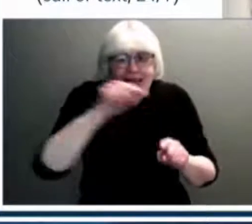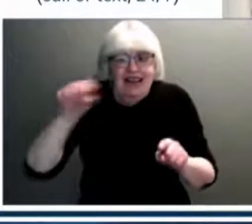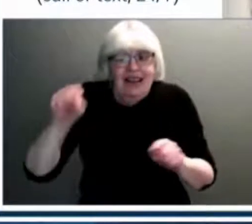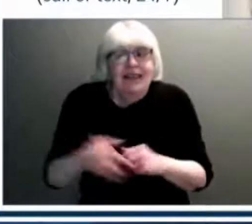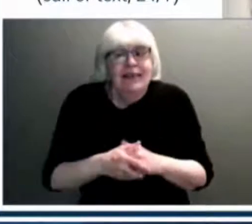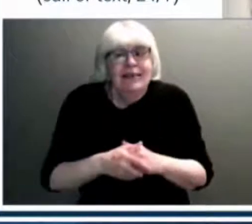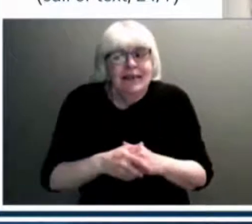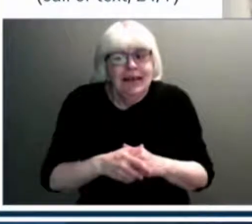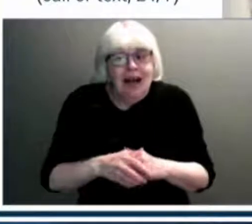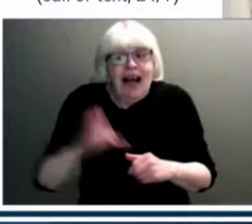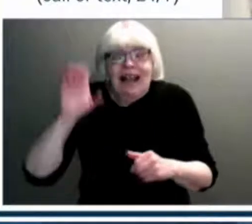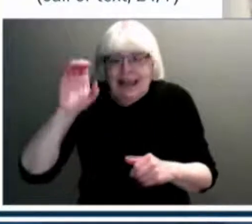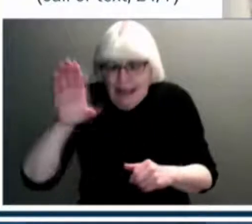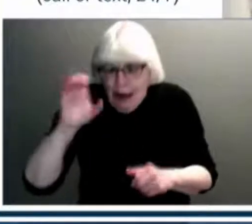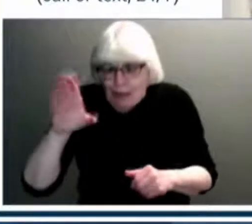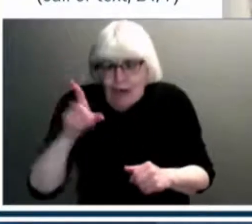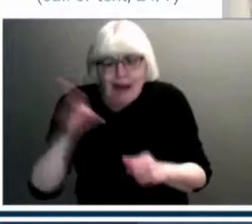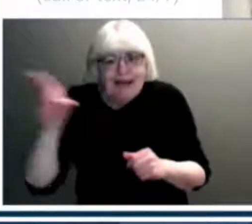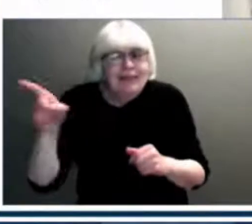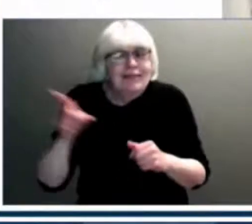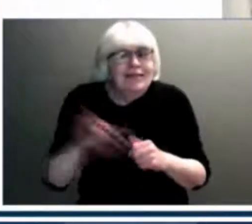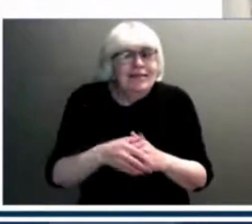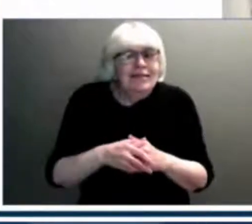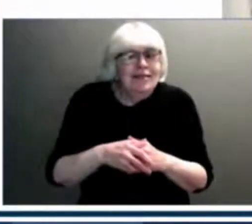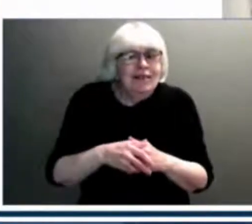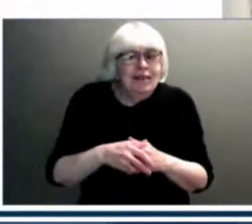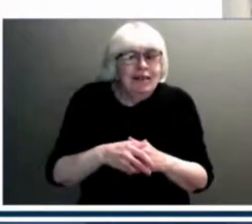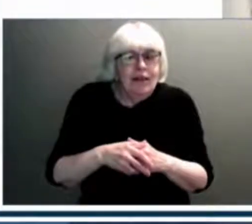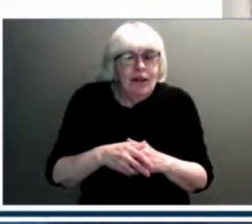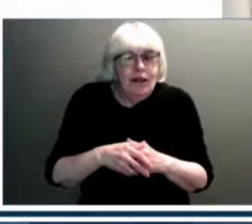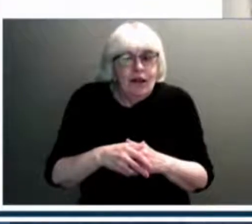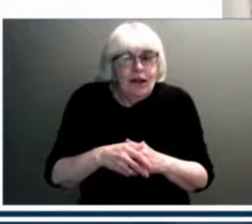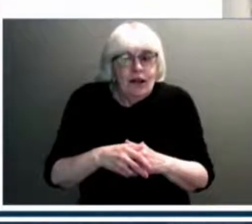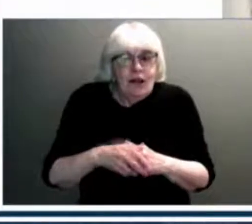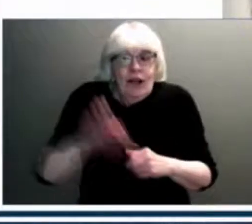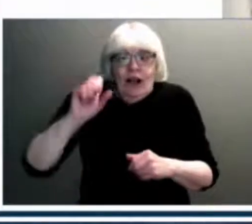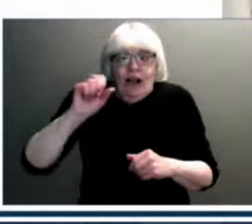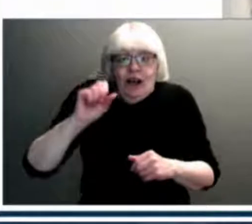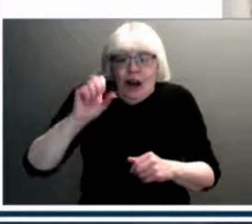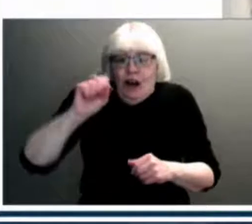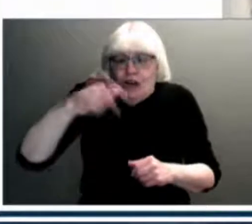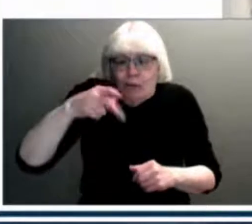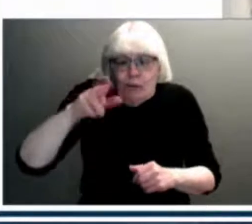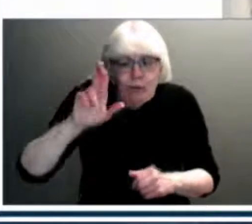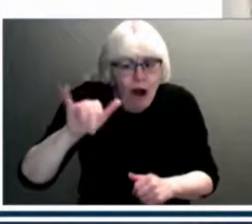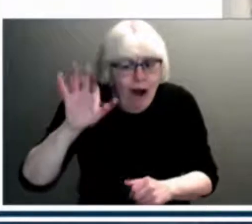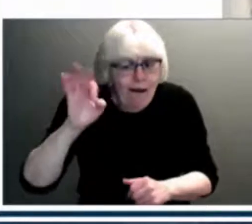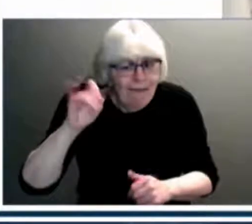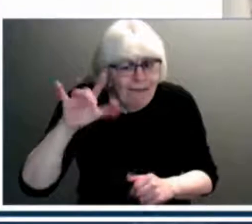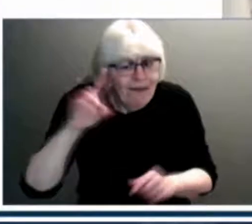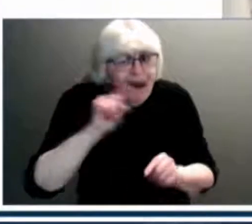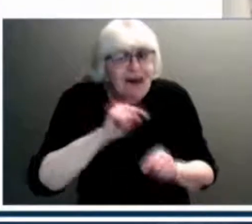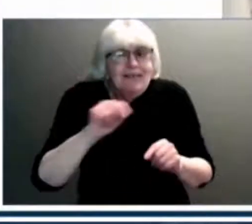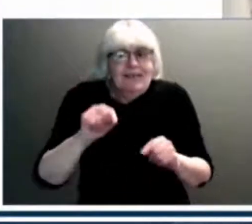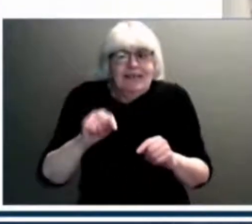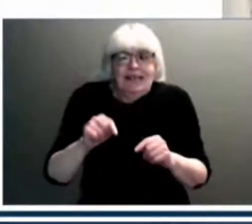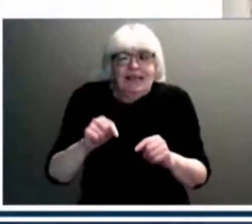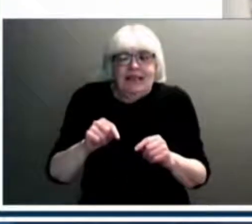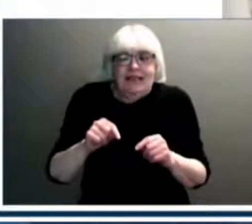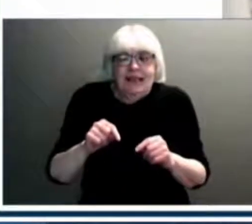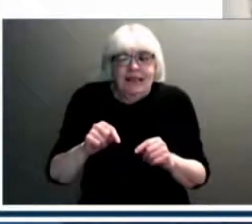Centre, Kingston Fire Hall, Shelburne Fire Hall, Metro Housing, St. FX, Wallace Community Centre, the Alley